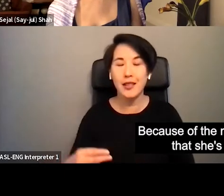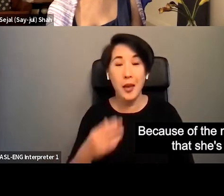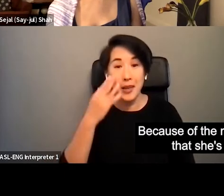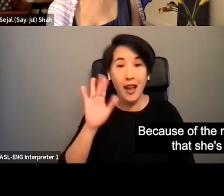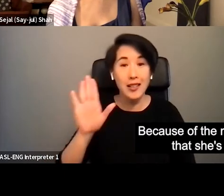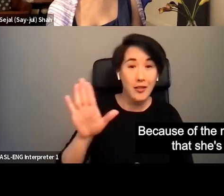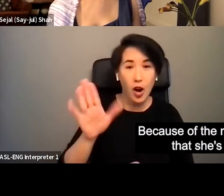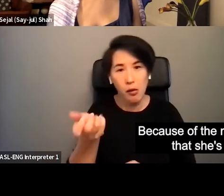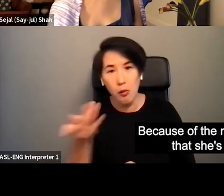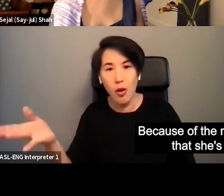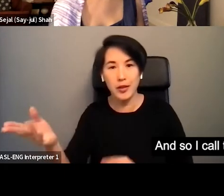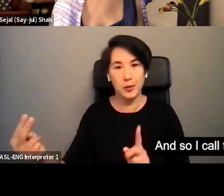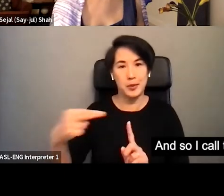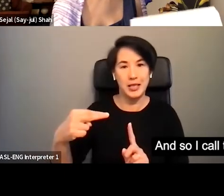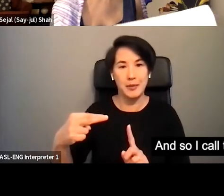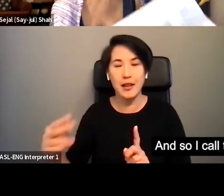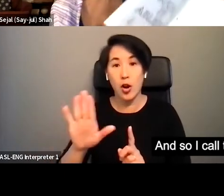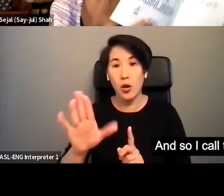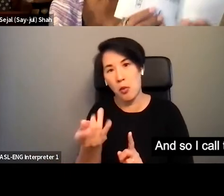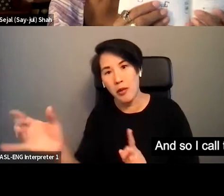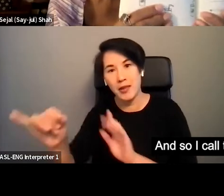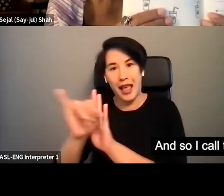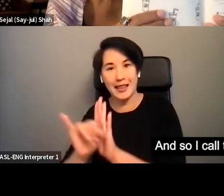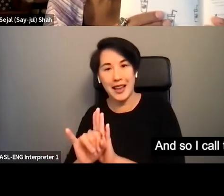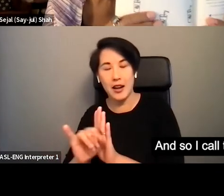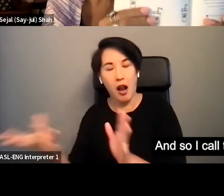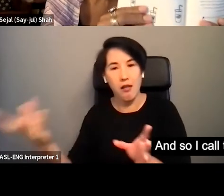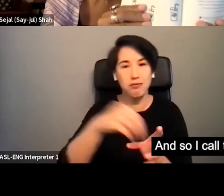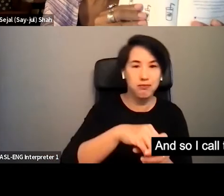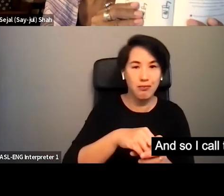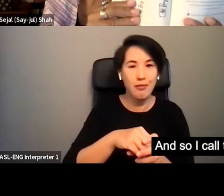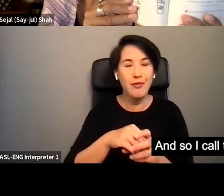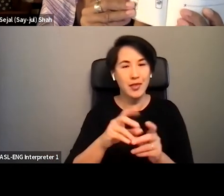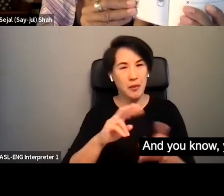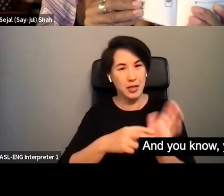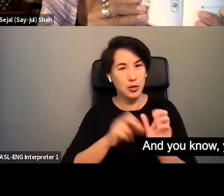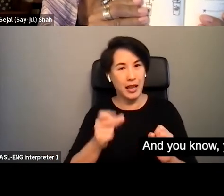perspectives that she's able to share. And so I call that lyric for sure.